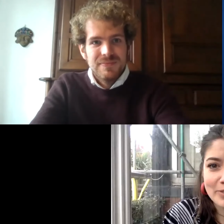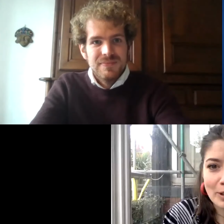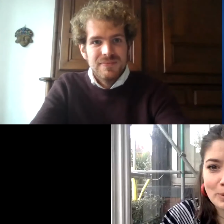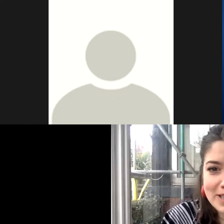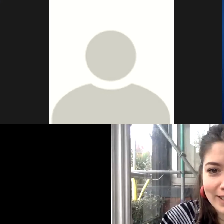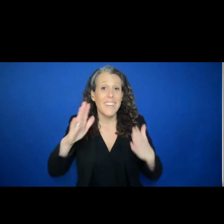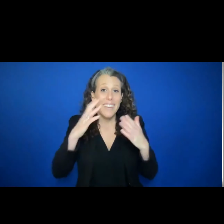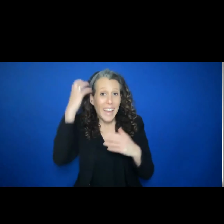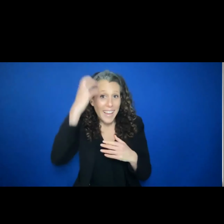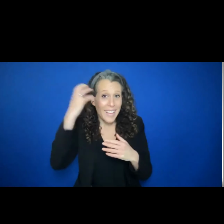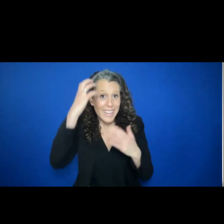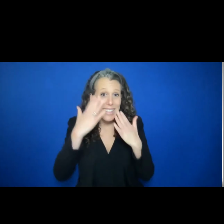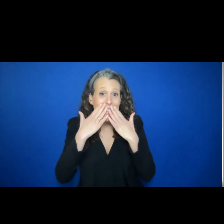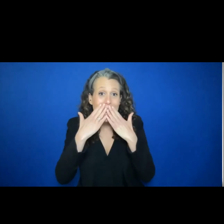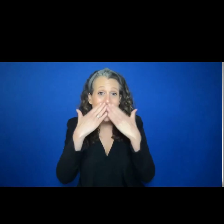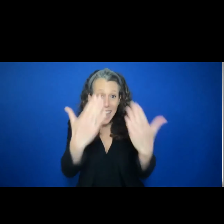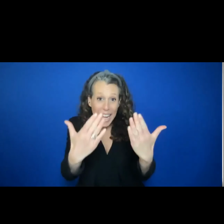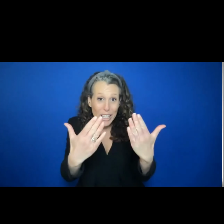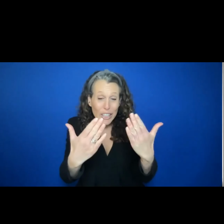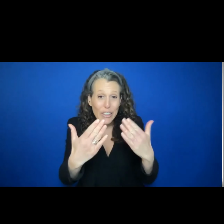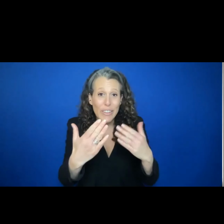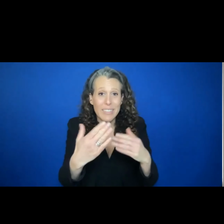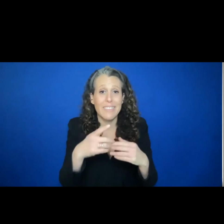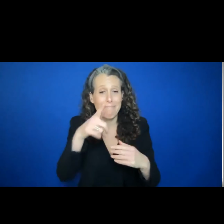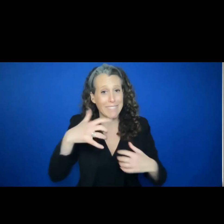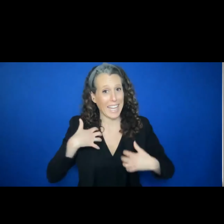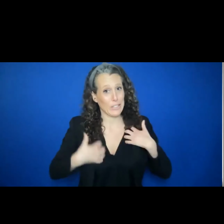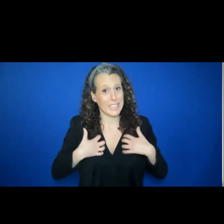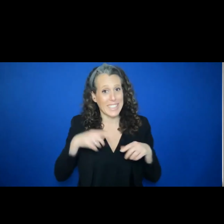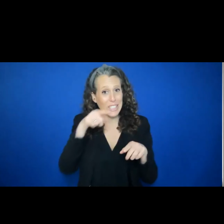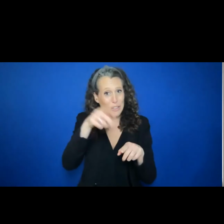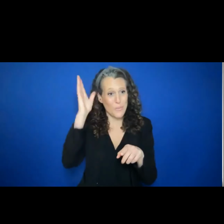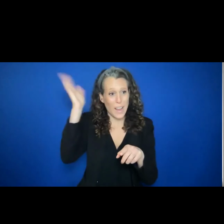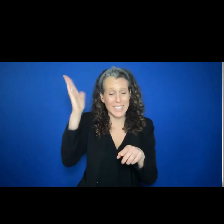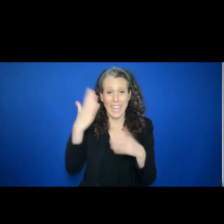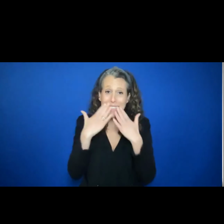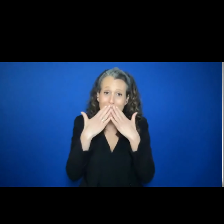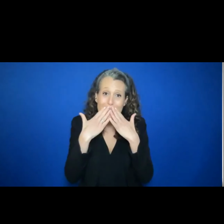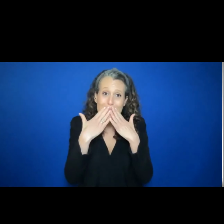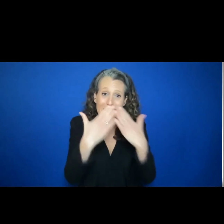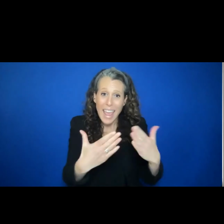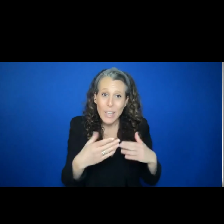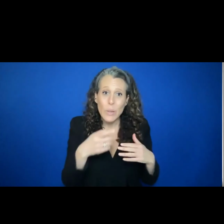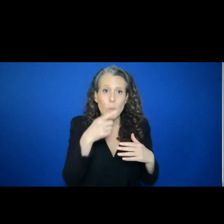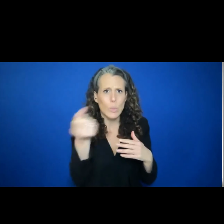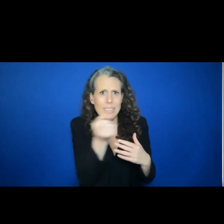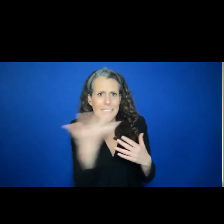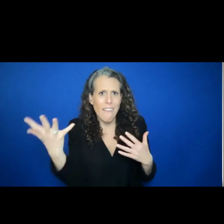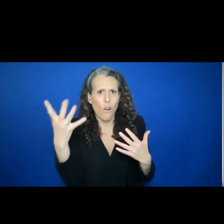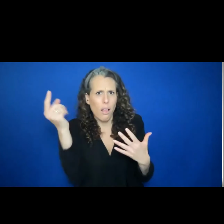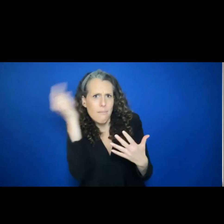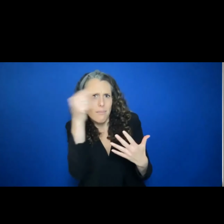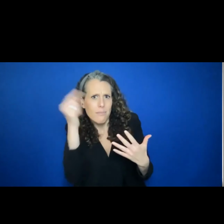Thank you very much, Alex, for that really interesting presentation. I think you made some really, really important